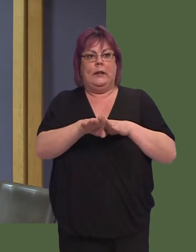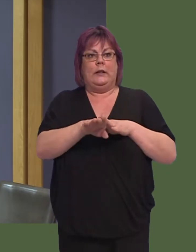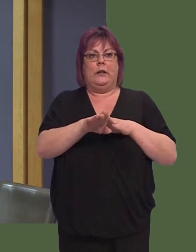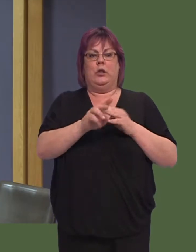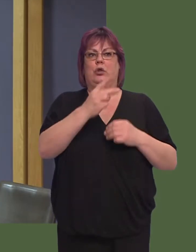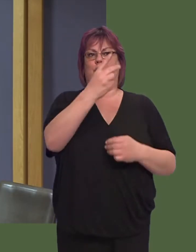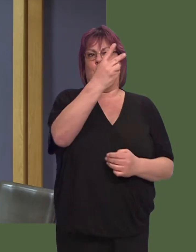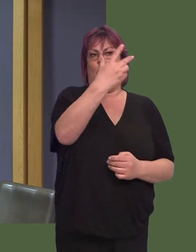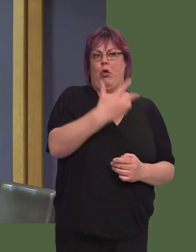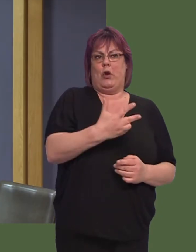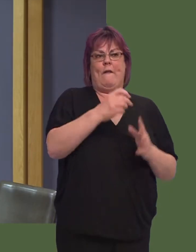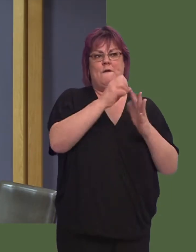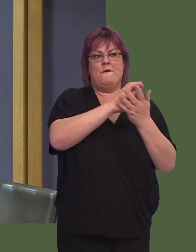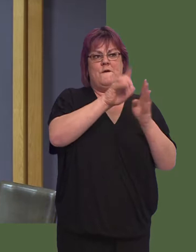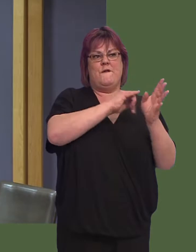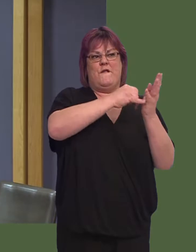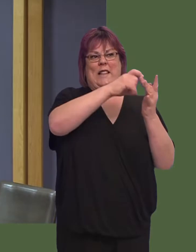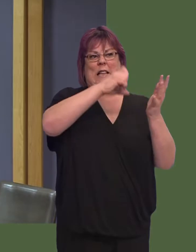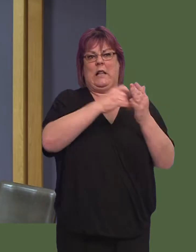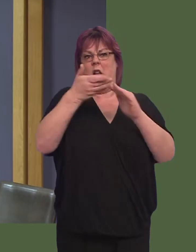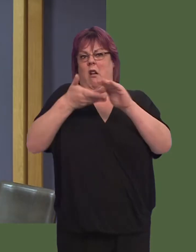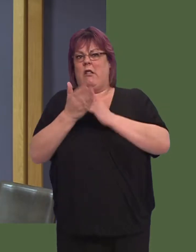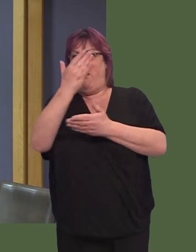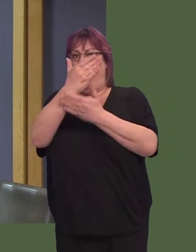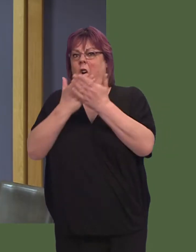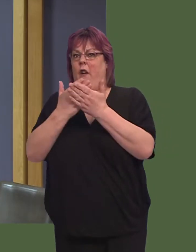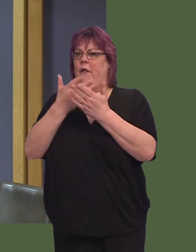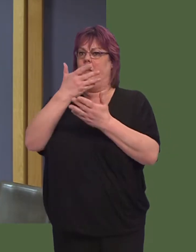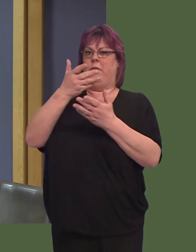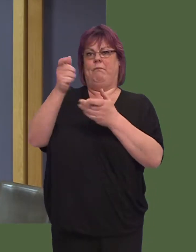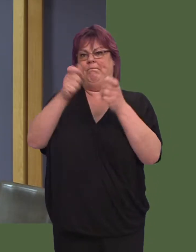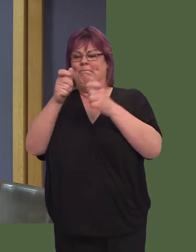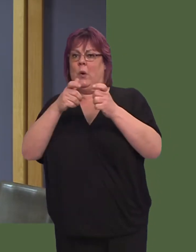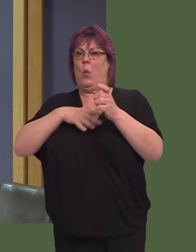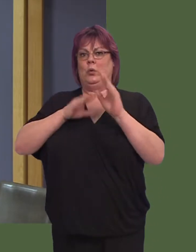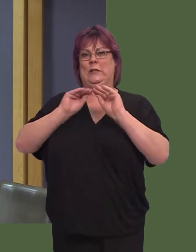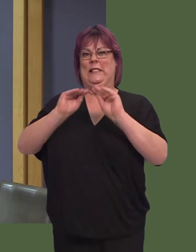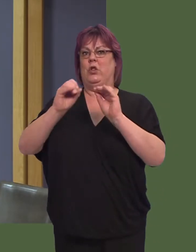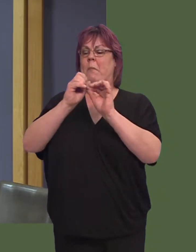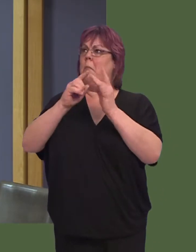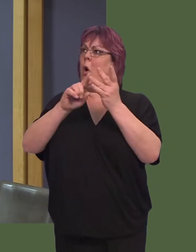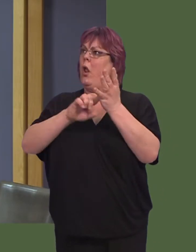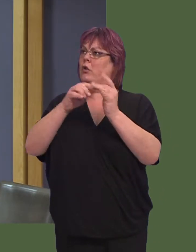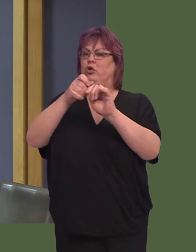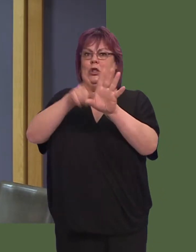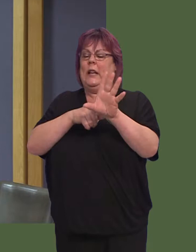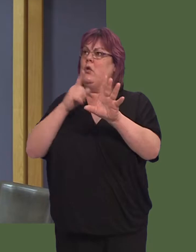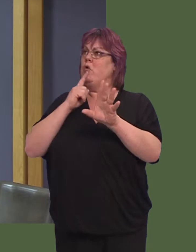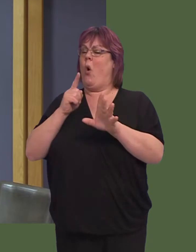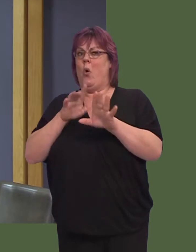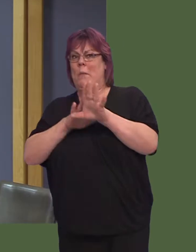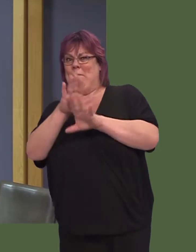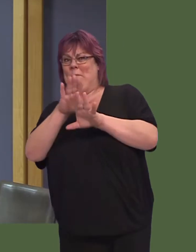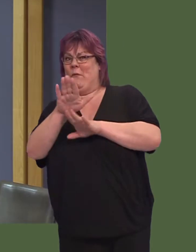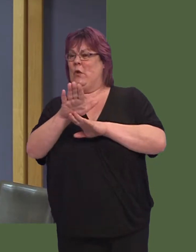training, 2/3 in physics, and barely half the target met in terms of those coming to teach biology. So what hope is there to